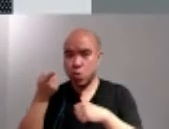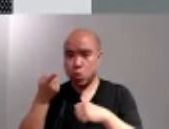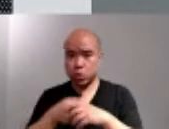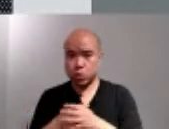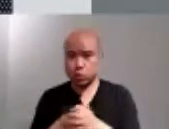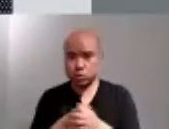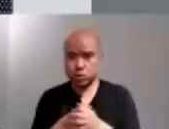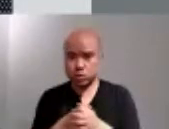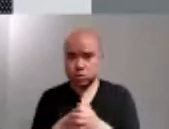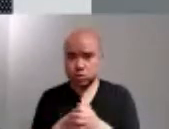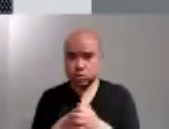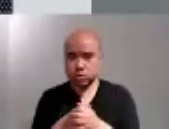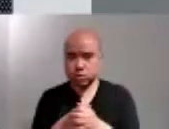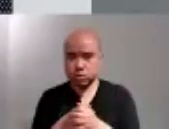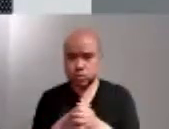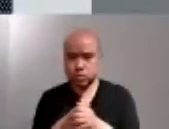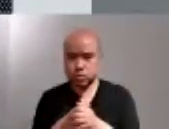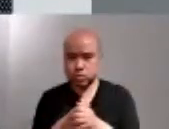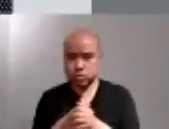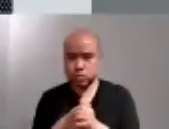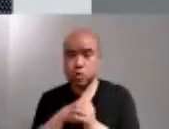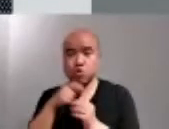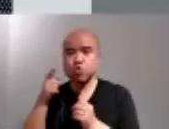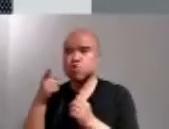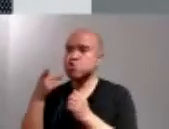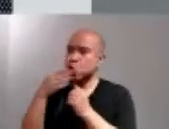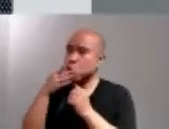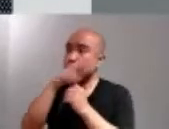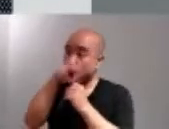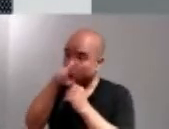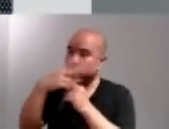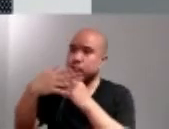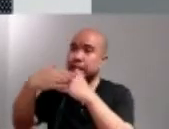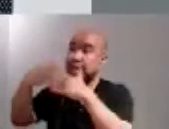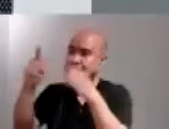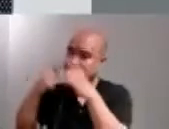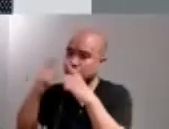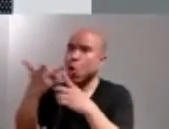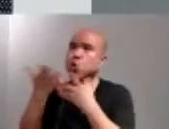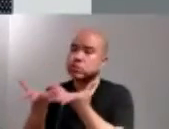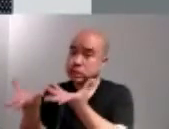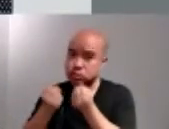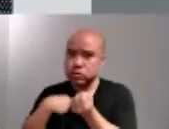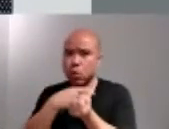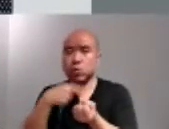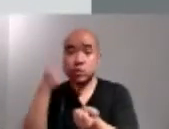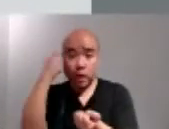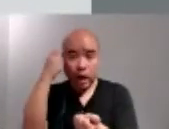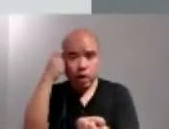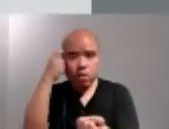constantly share the company's vision and social values, but it is still difficult.